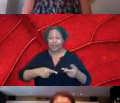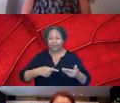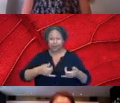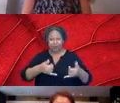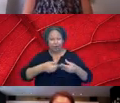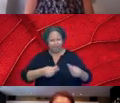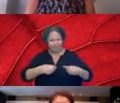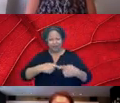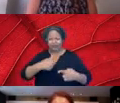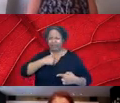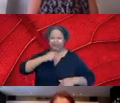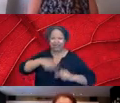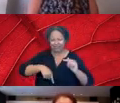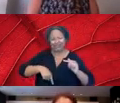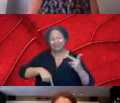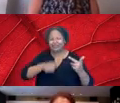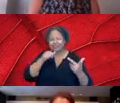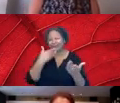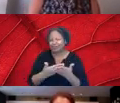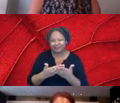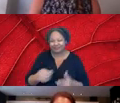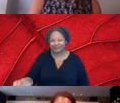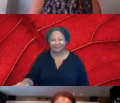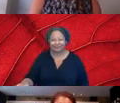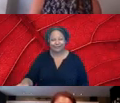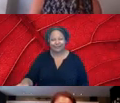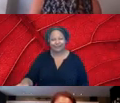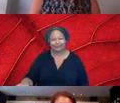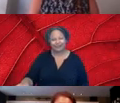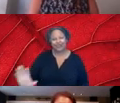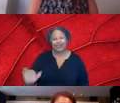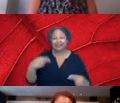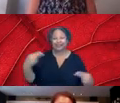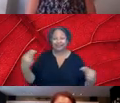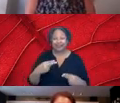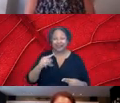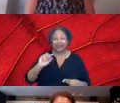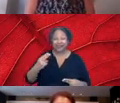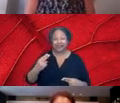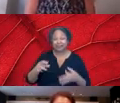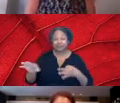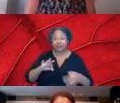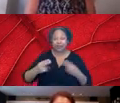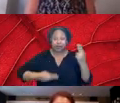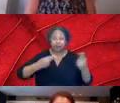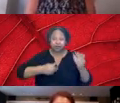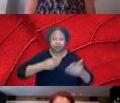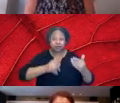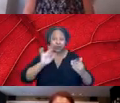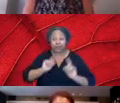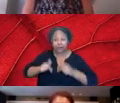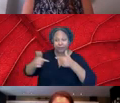would be great. Next slide. And Tash, would you like to talk about the nomination process a little bit?